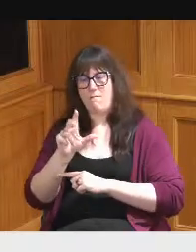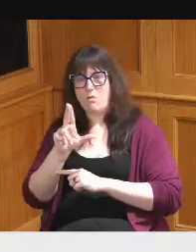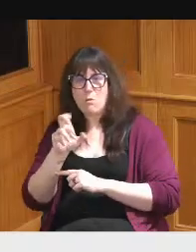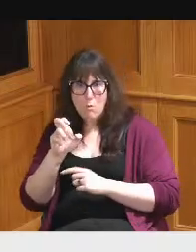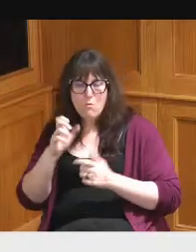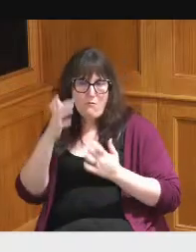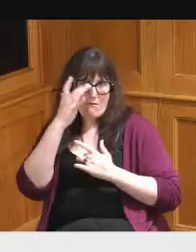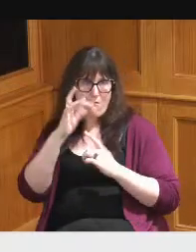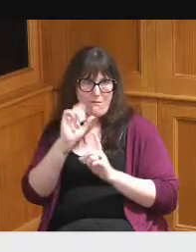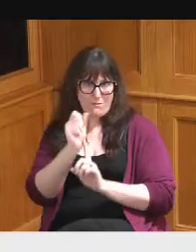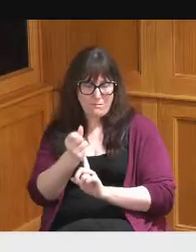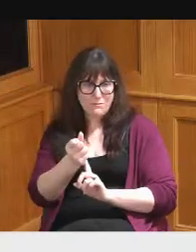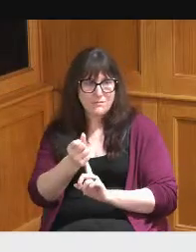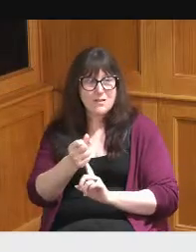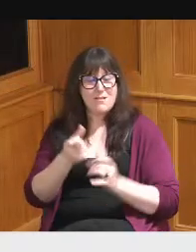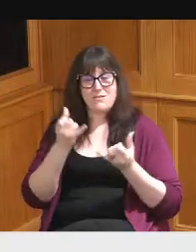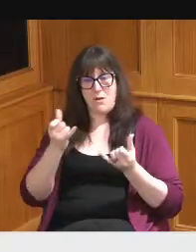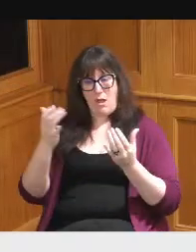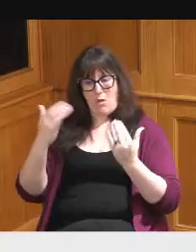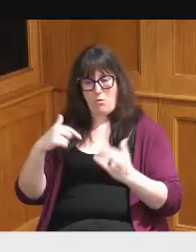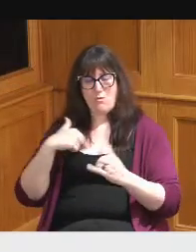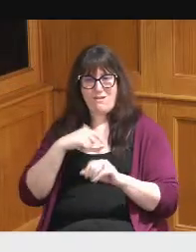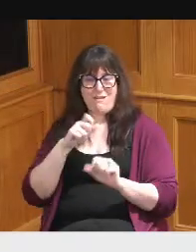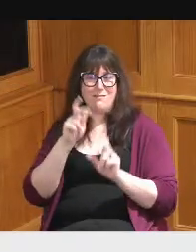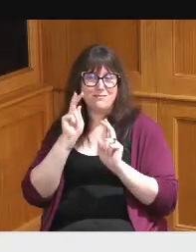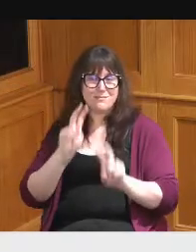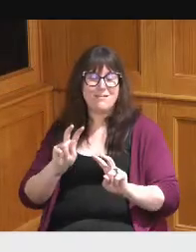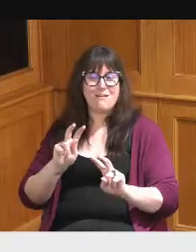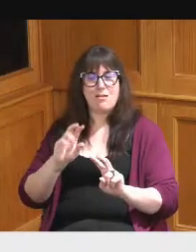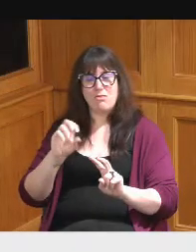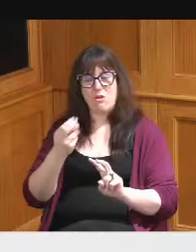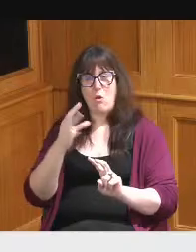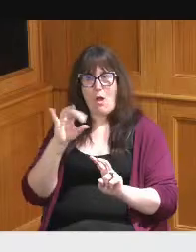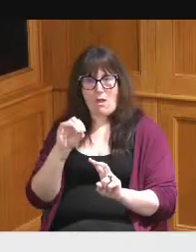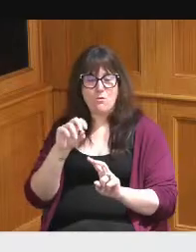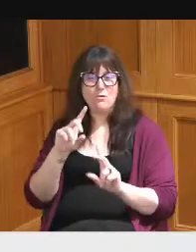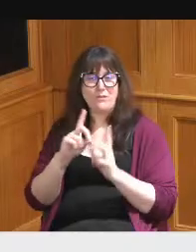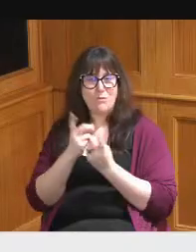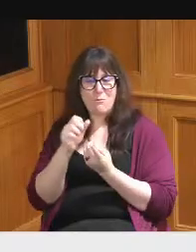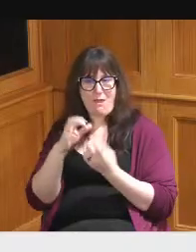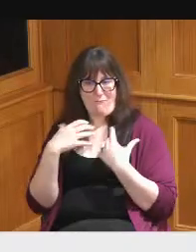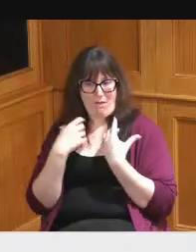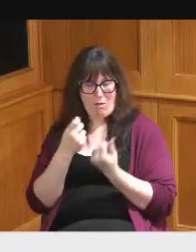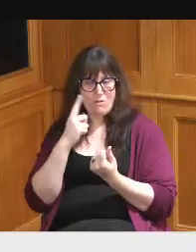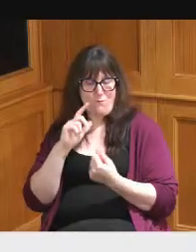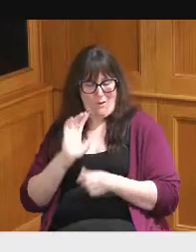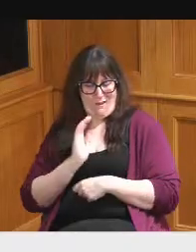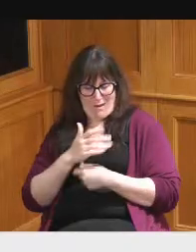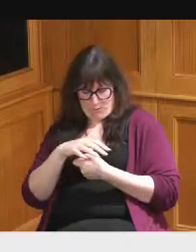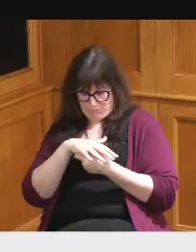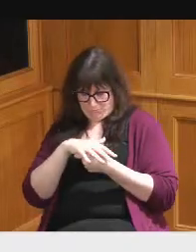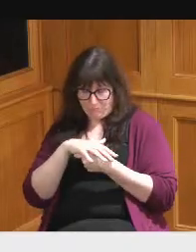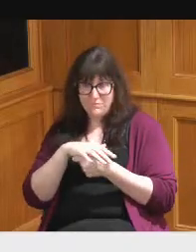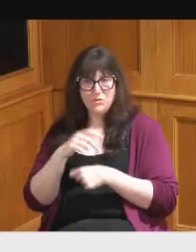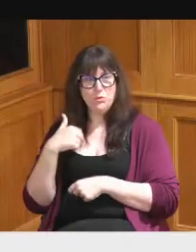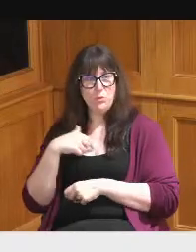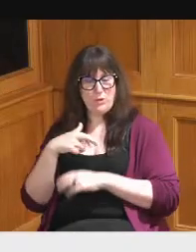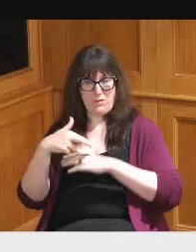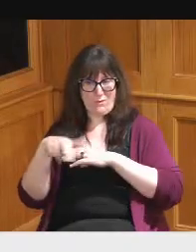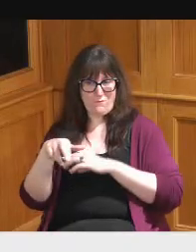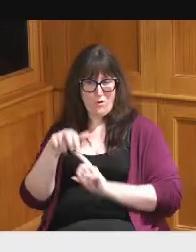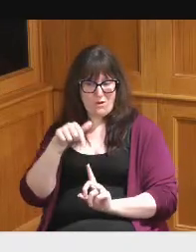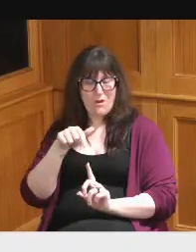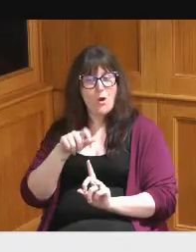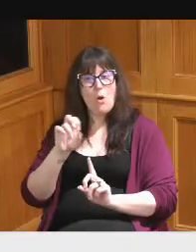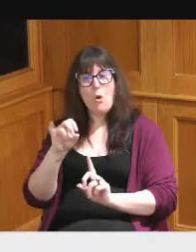from the Ohio Department of Health, for example, for our region. So we refer to this as, the state of